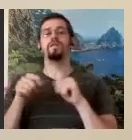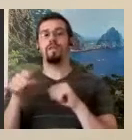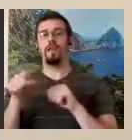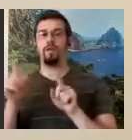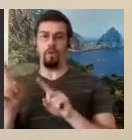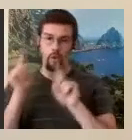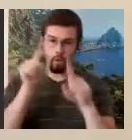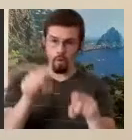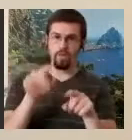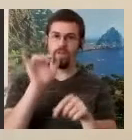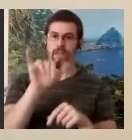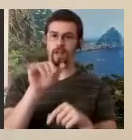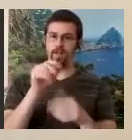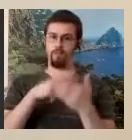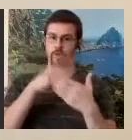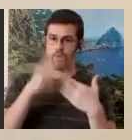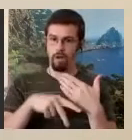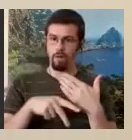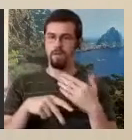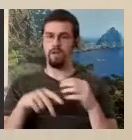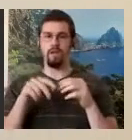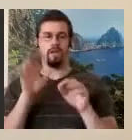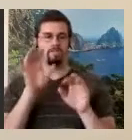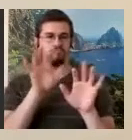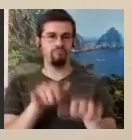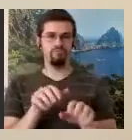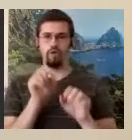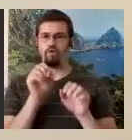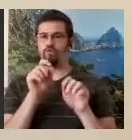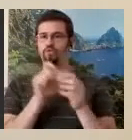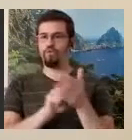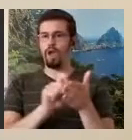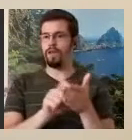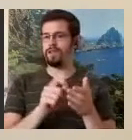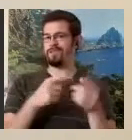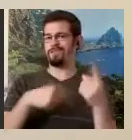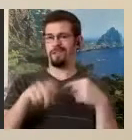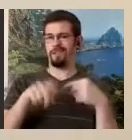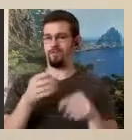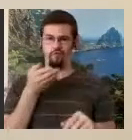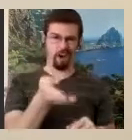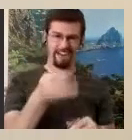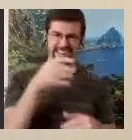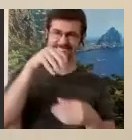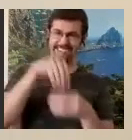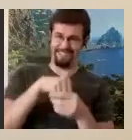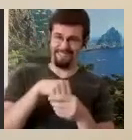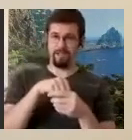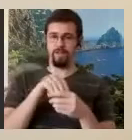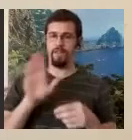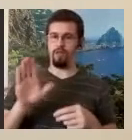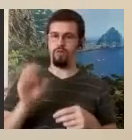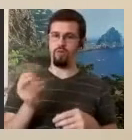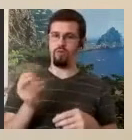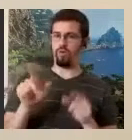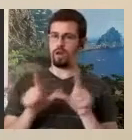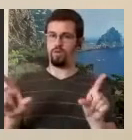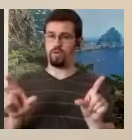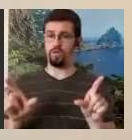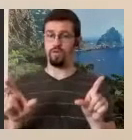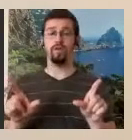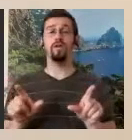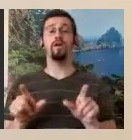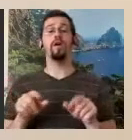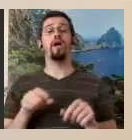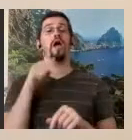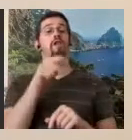writing free, and just when they want to write something, they can just write it right there in their language. And you've been studying